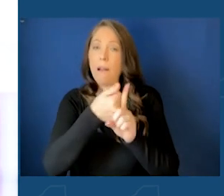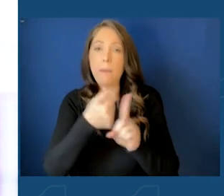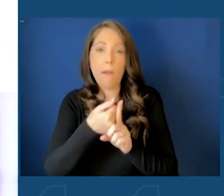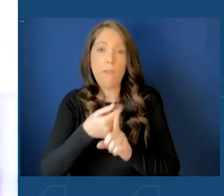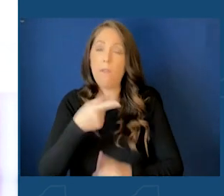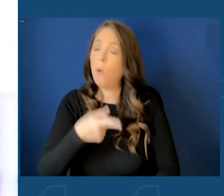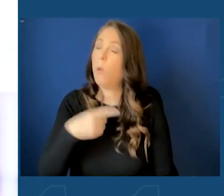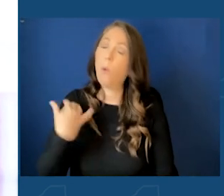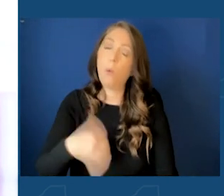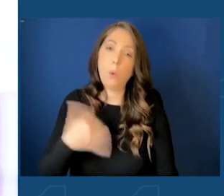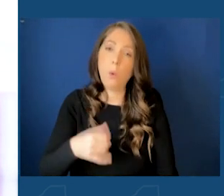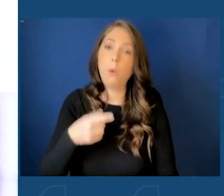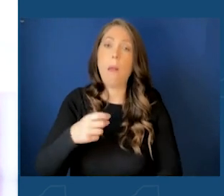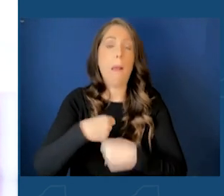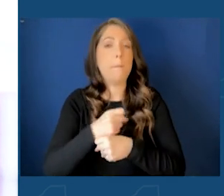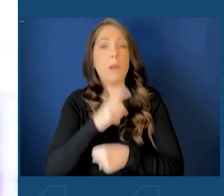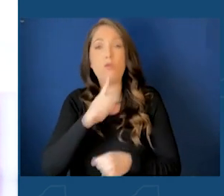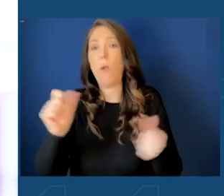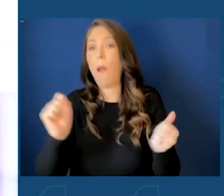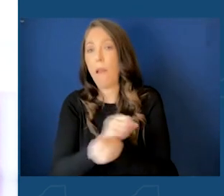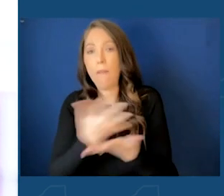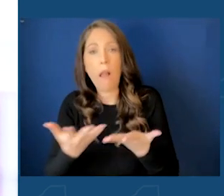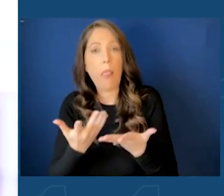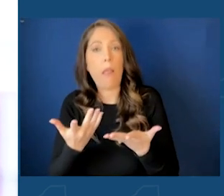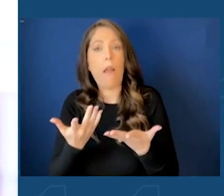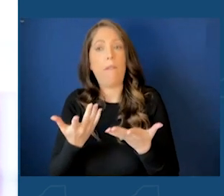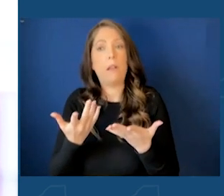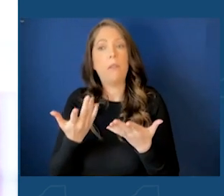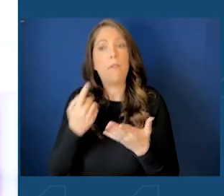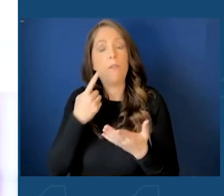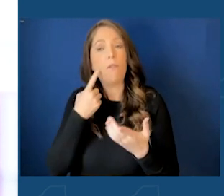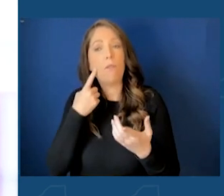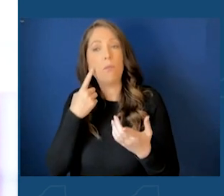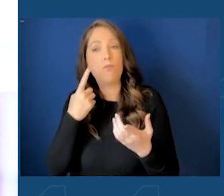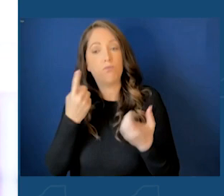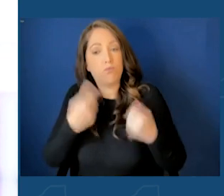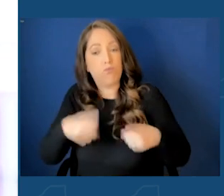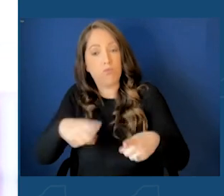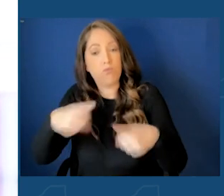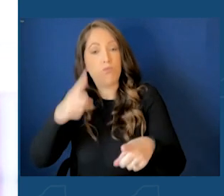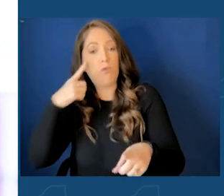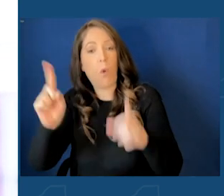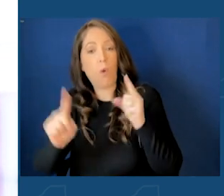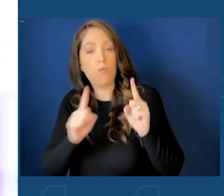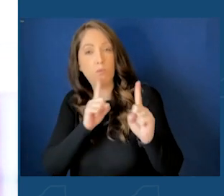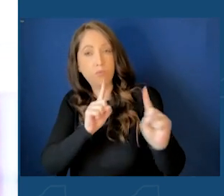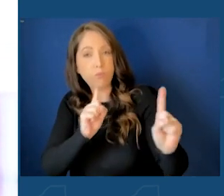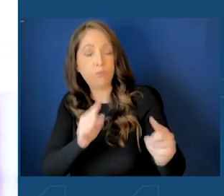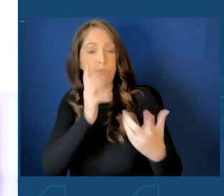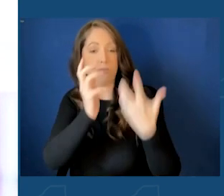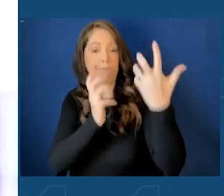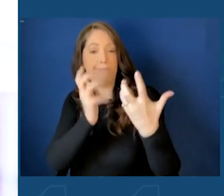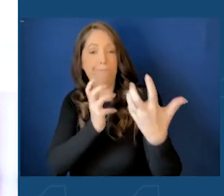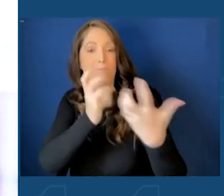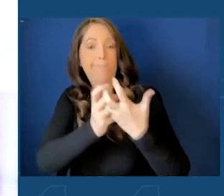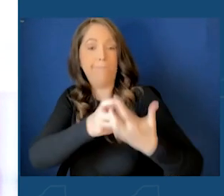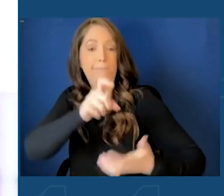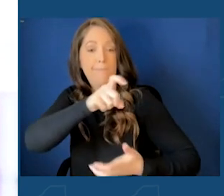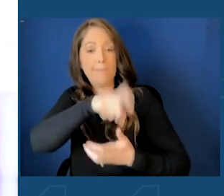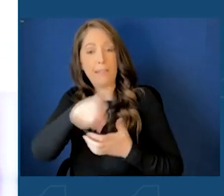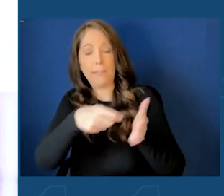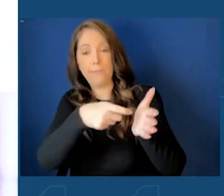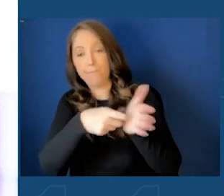and made sure that we're doing everything we can to be responsive and adapt to the needs of this incredible place known as Long